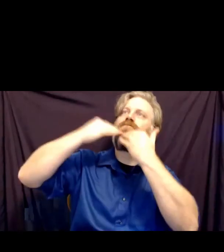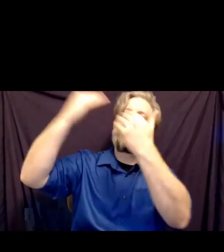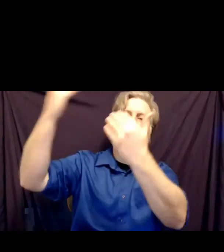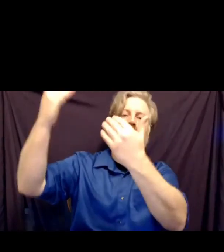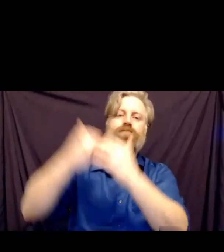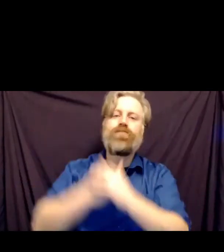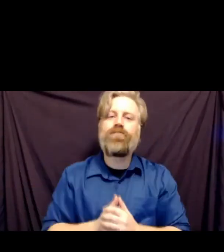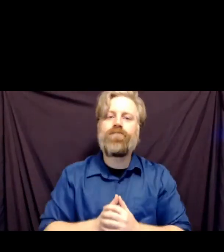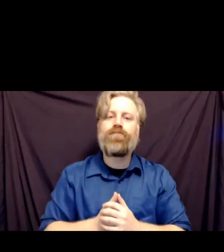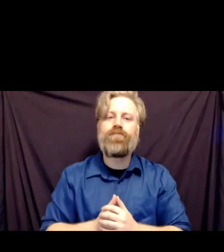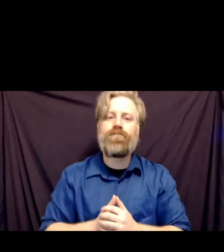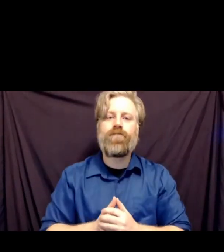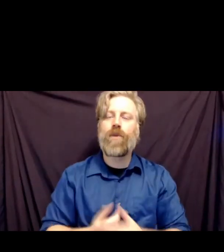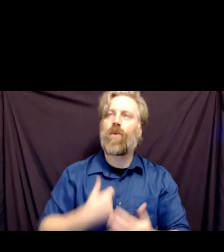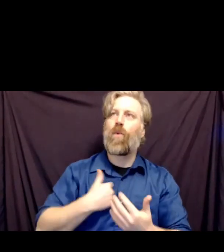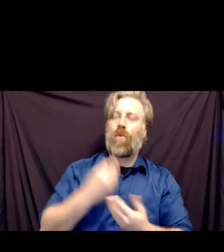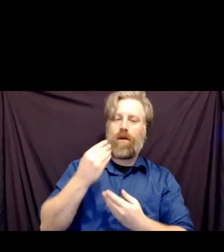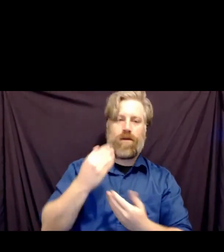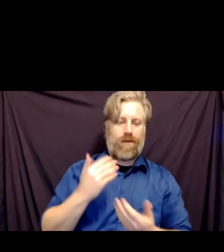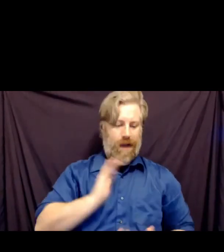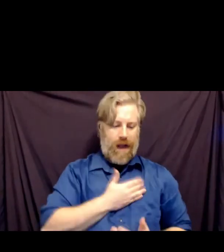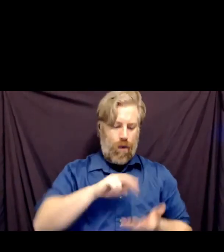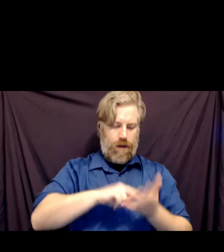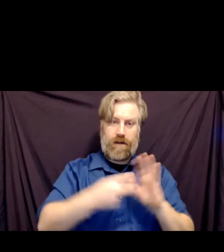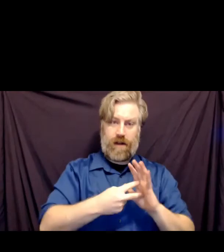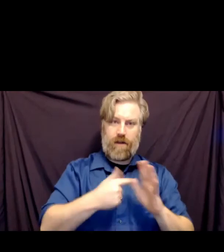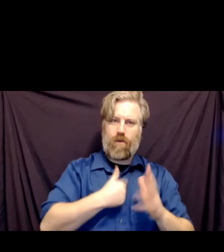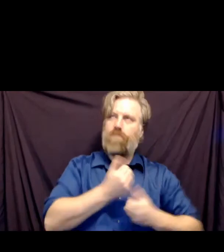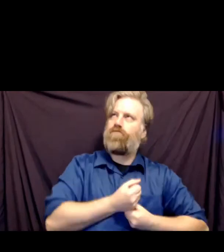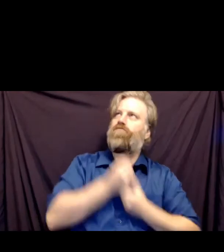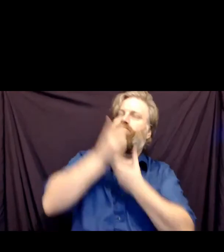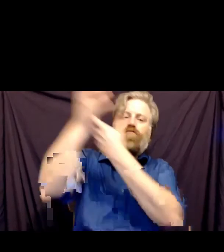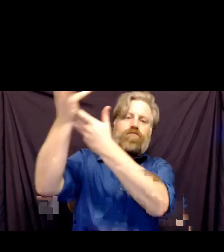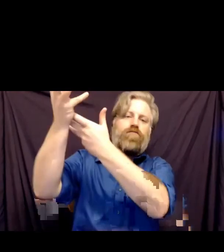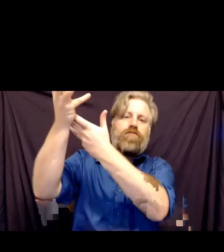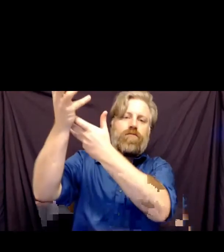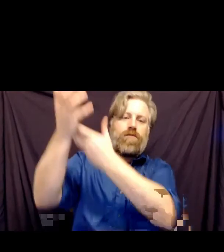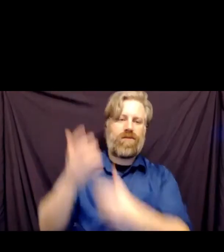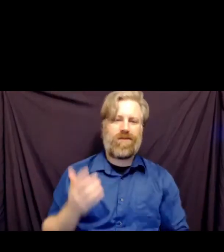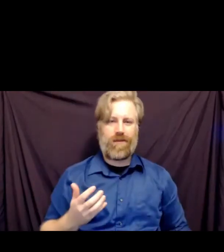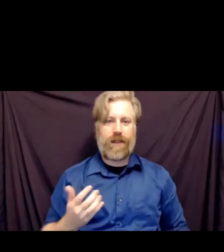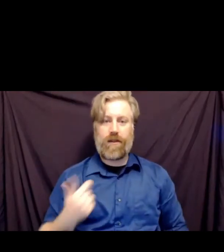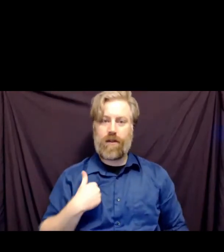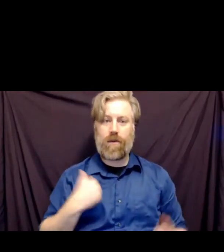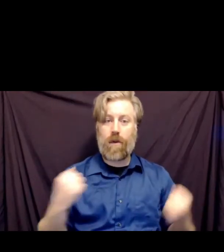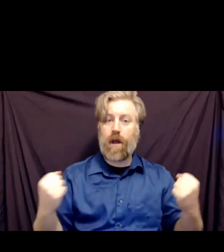the source what our intention is. What is the reason for doing this thing today? Is